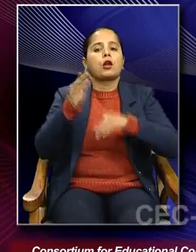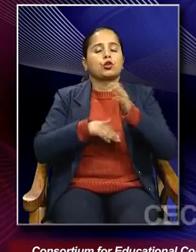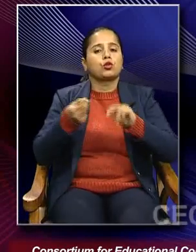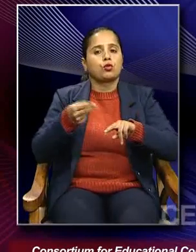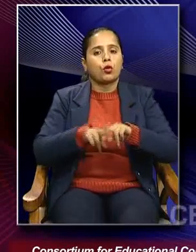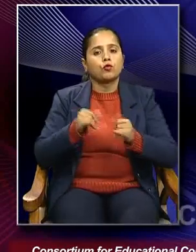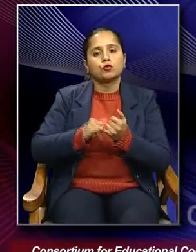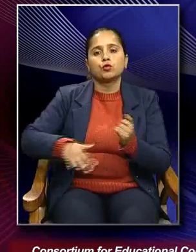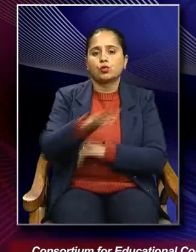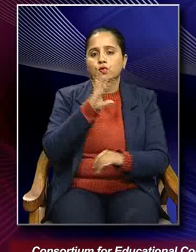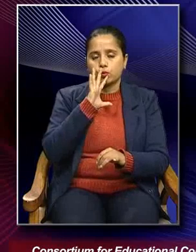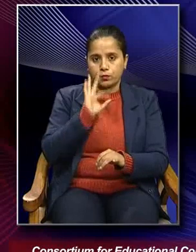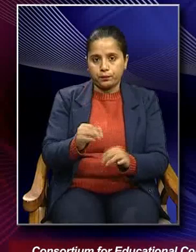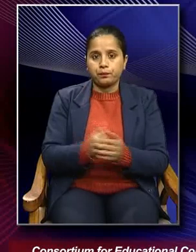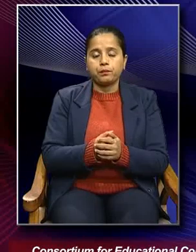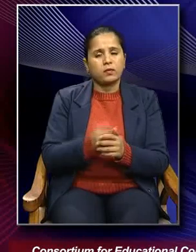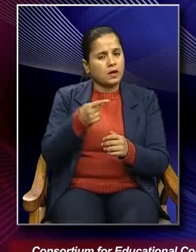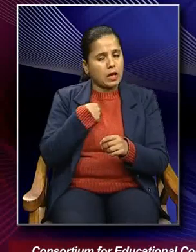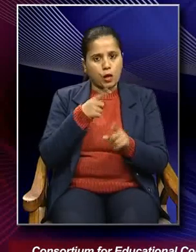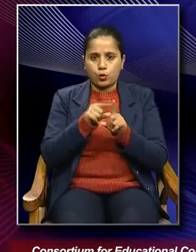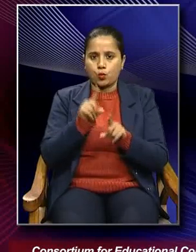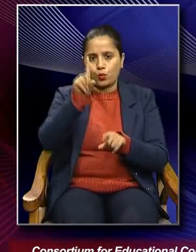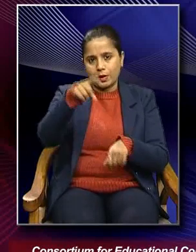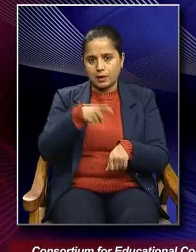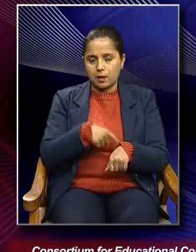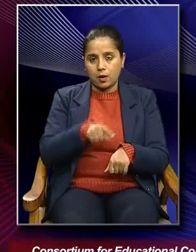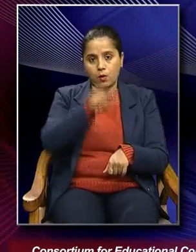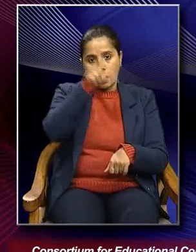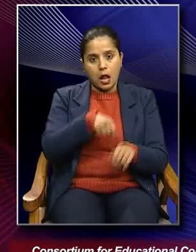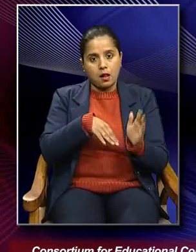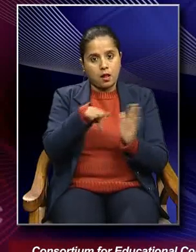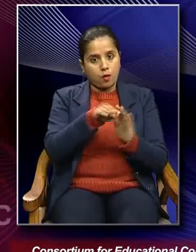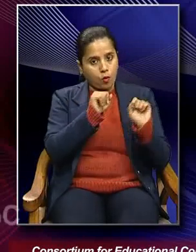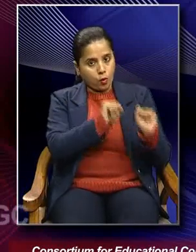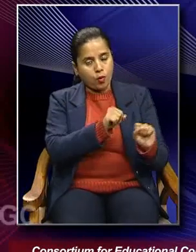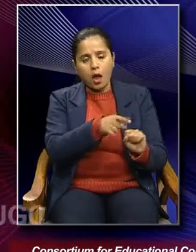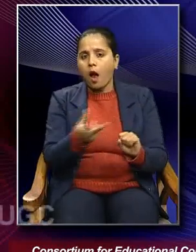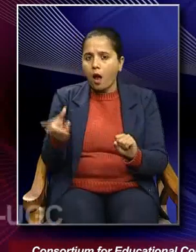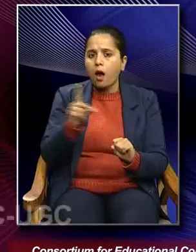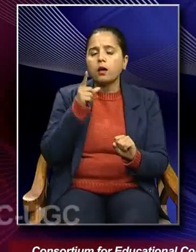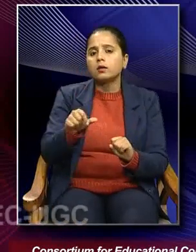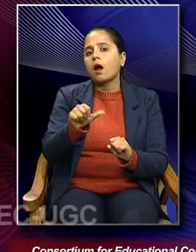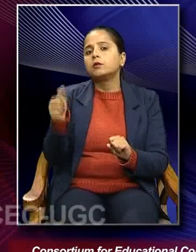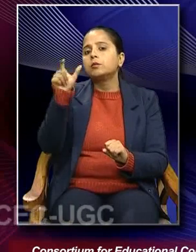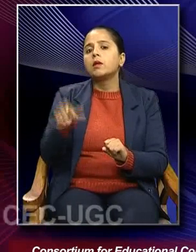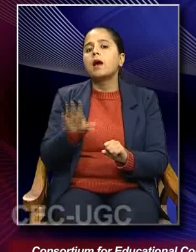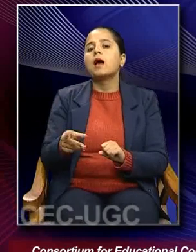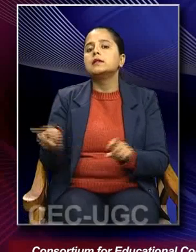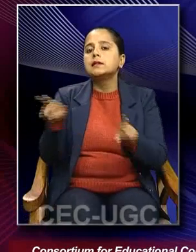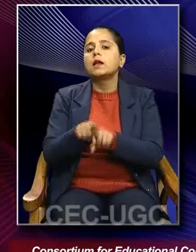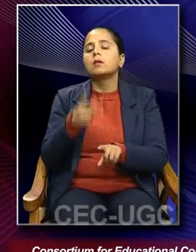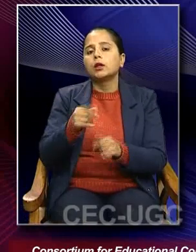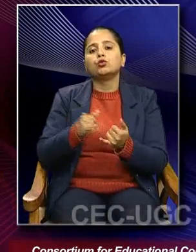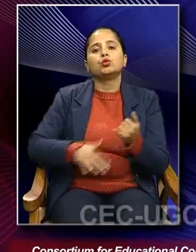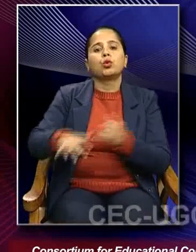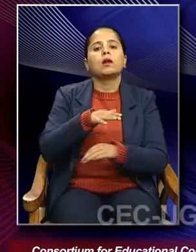Reality. So once we do it at individual level, it is repeated by others at the society